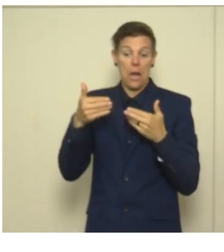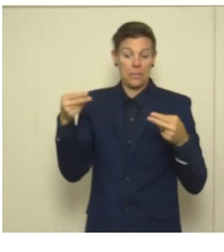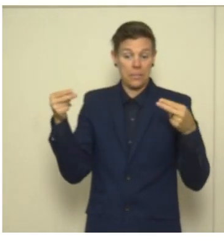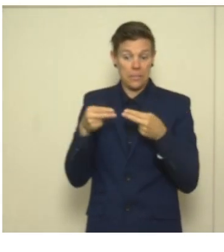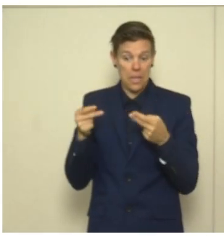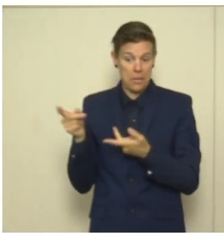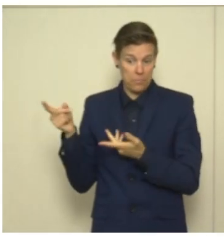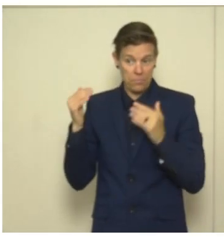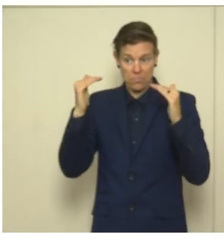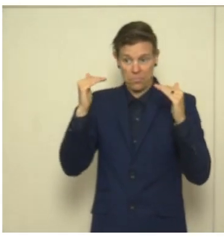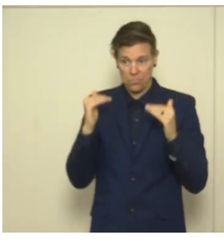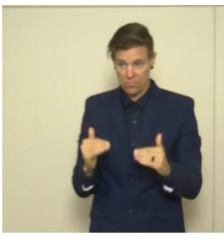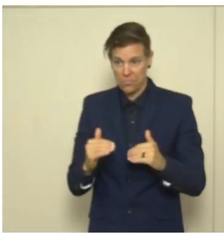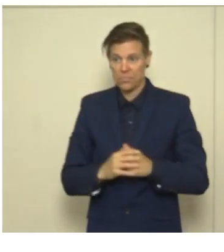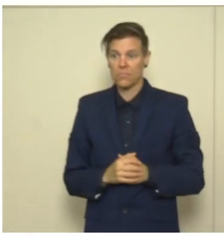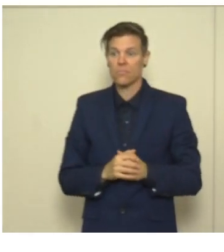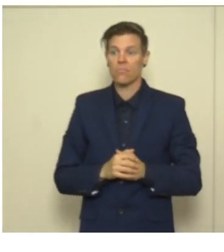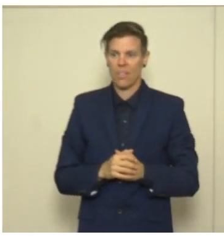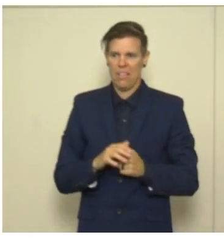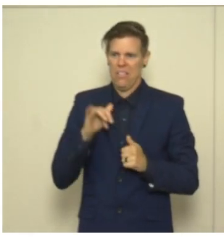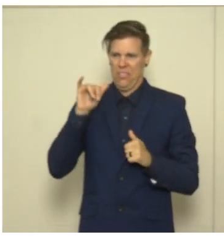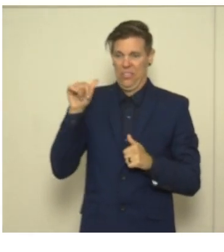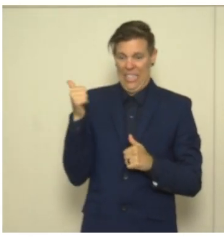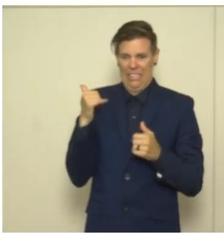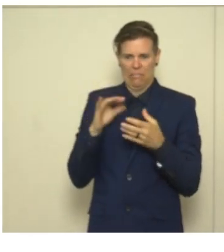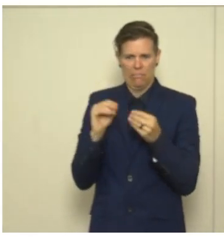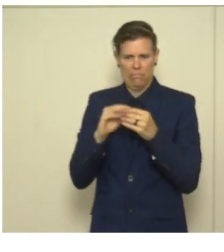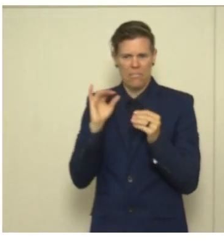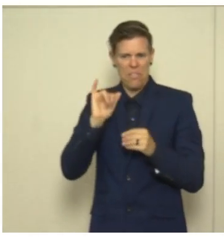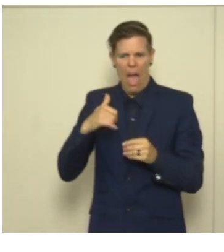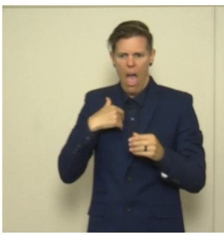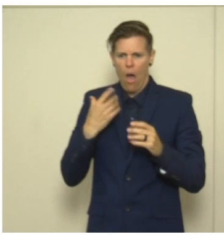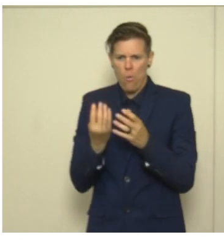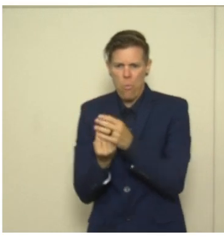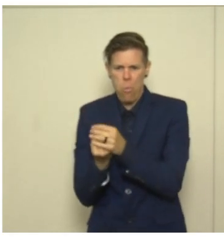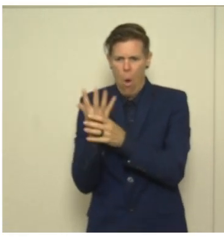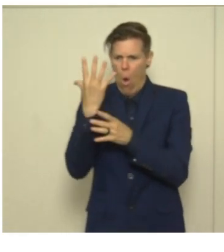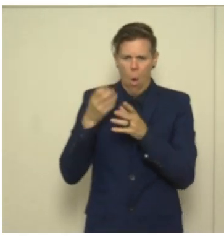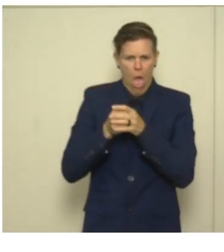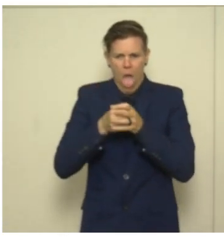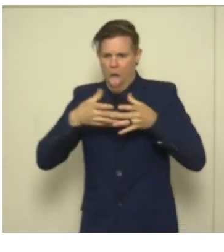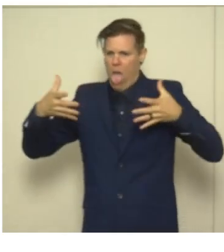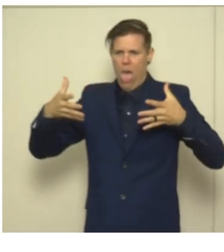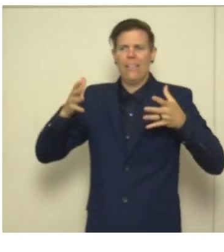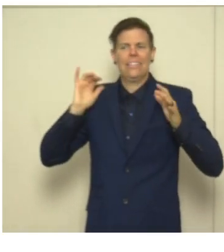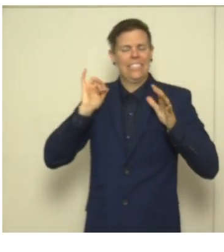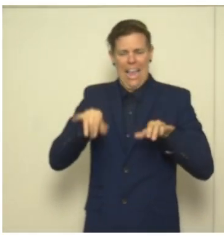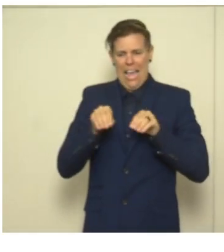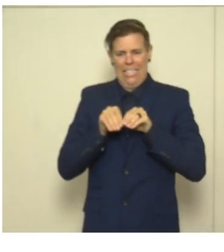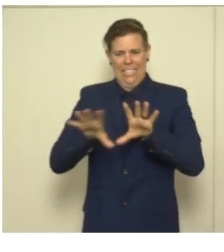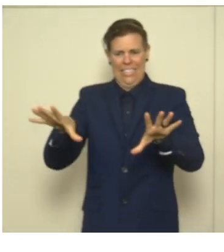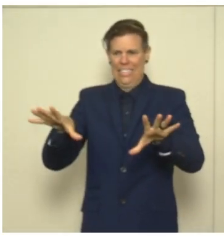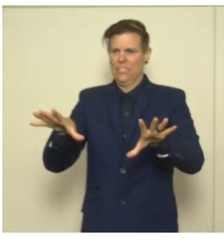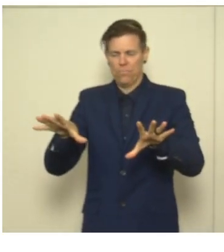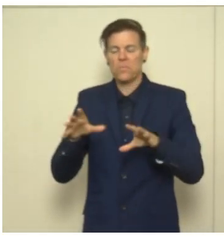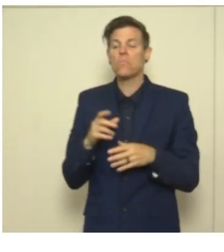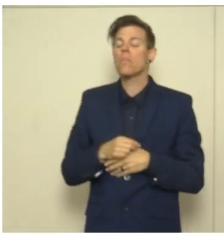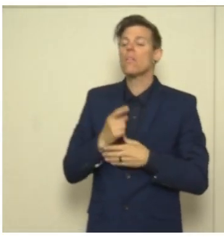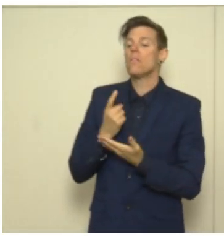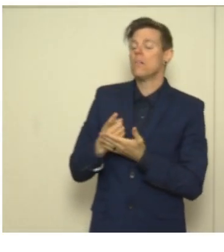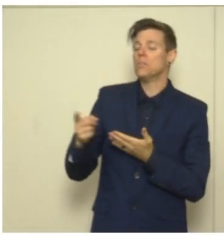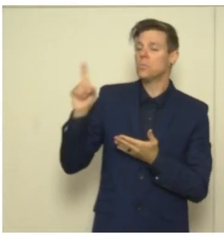the growth rates in that chart. So last week, we saw 100 more rapid